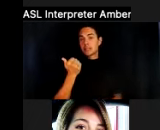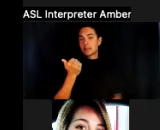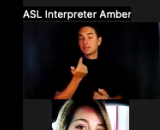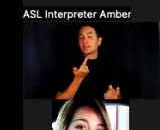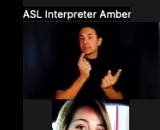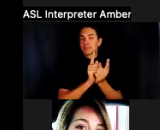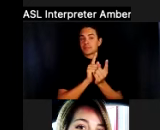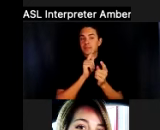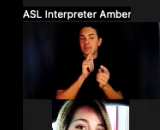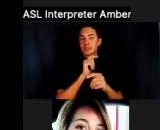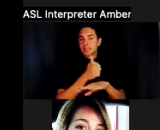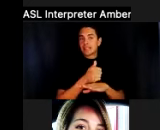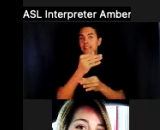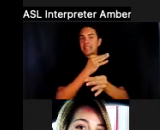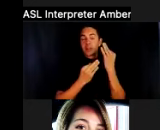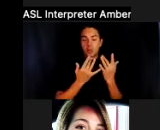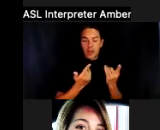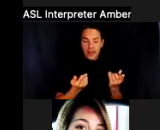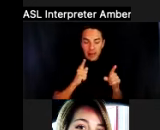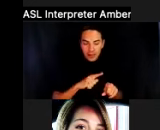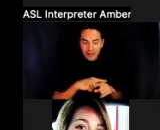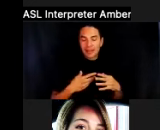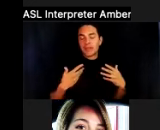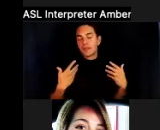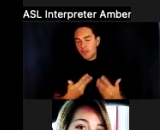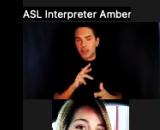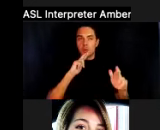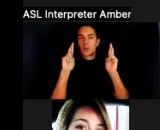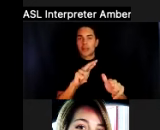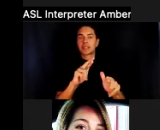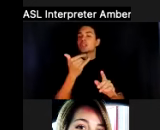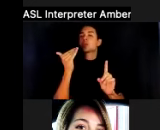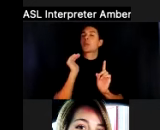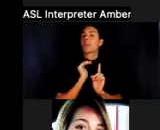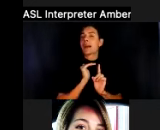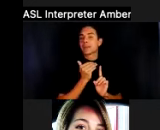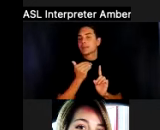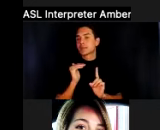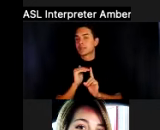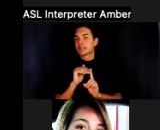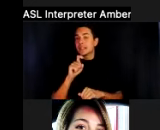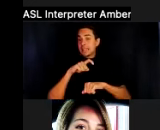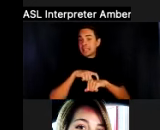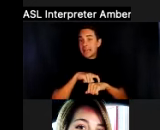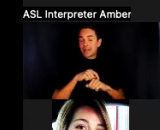setting rather than wait for it to happen and then react, kind of just remind them that in a time and era